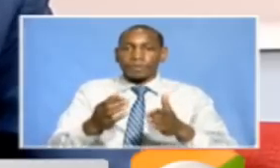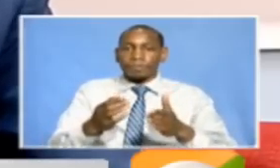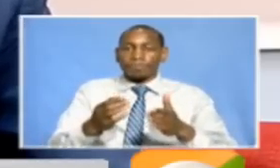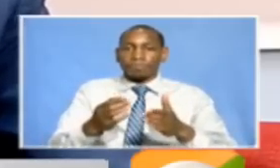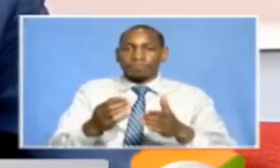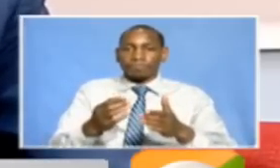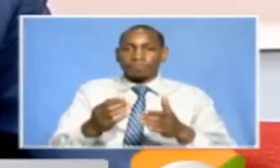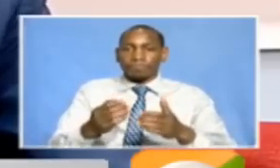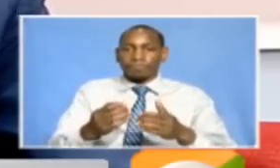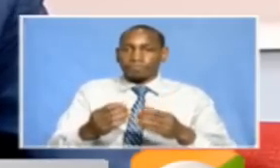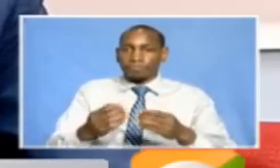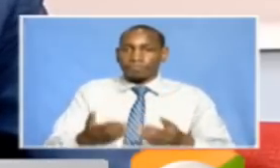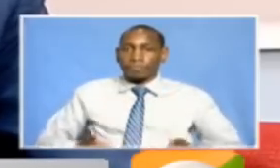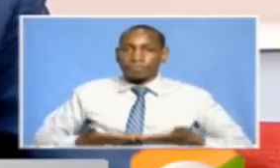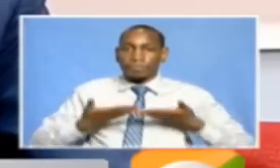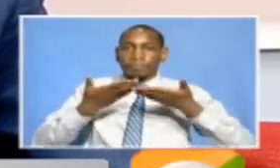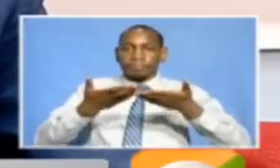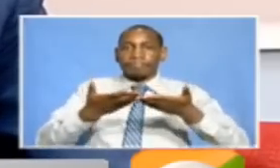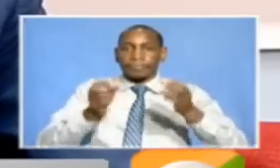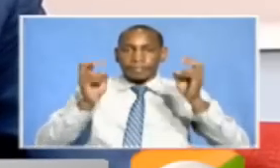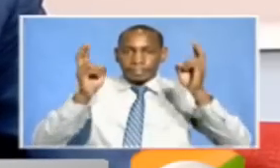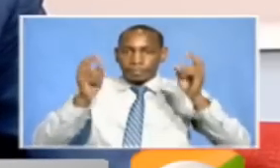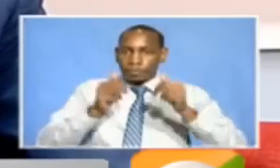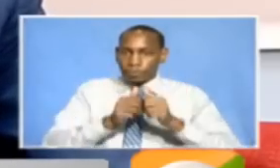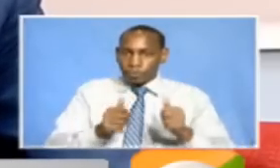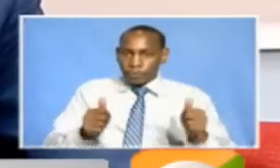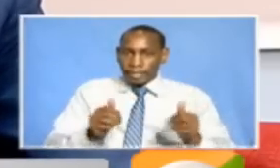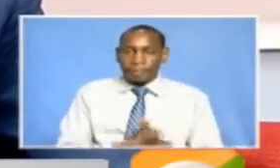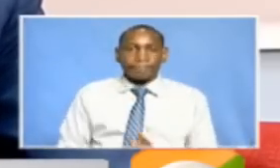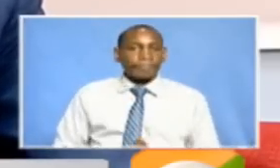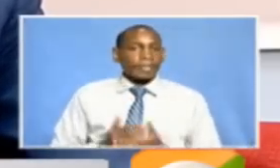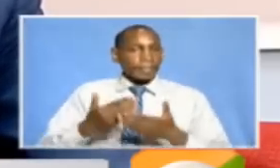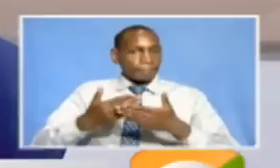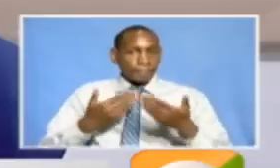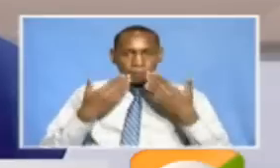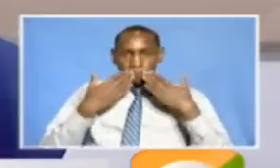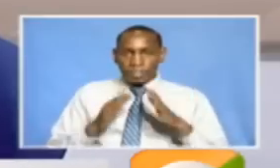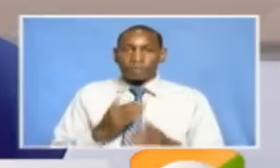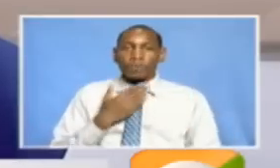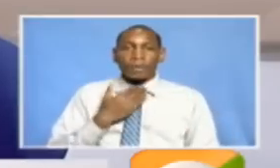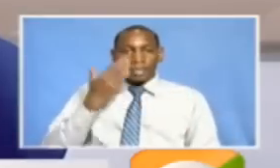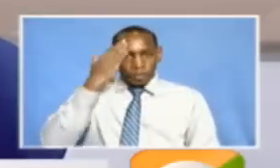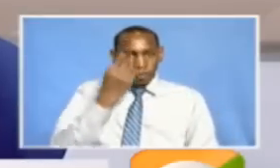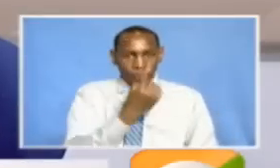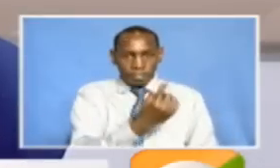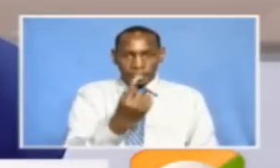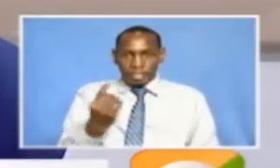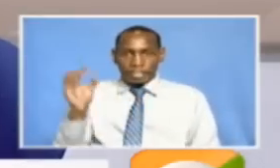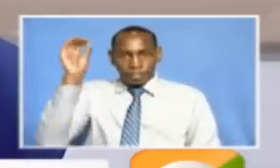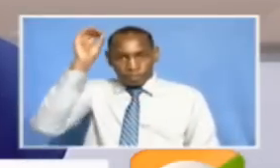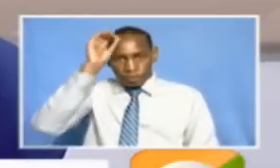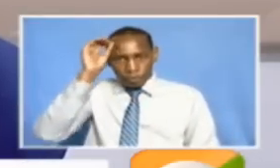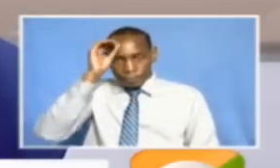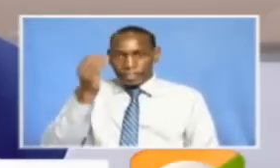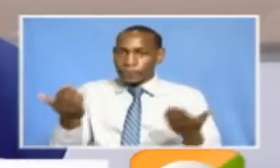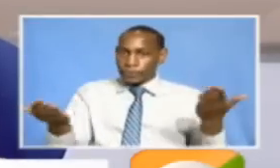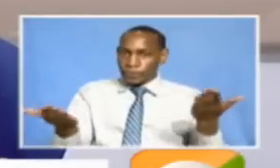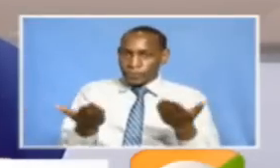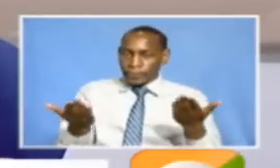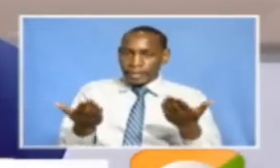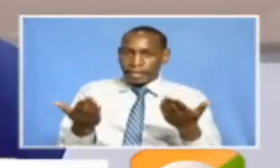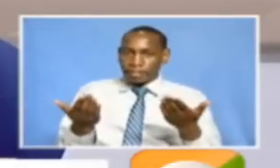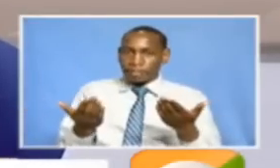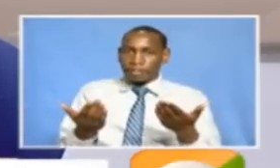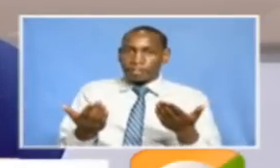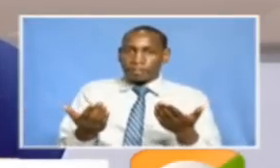address their issues appropriately. And just as we wrap up, I just want to get from each of you your take on where do we forward